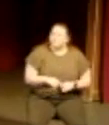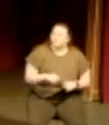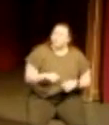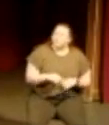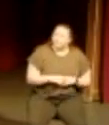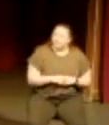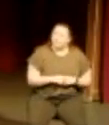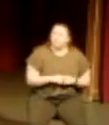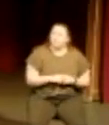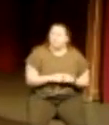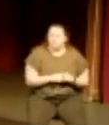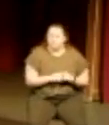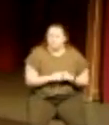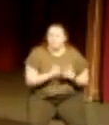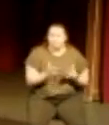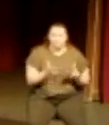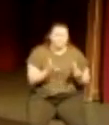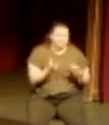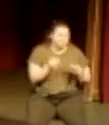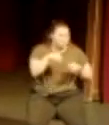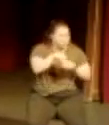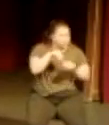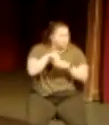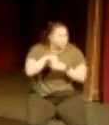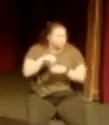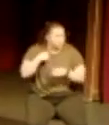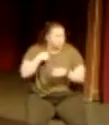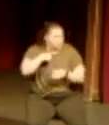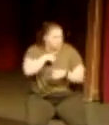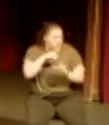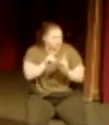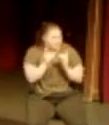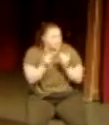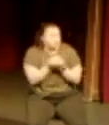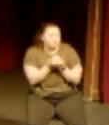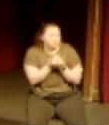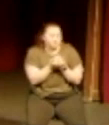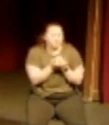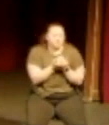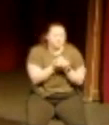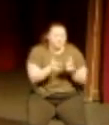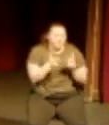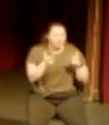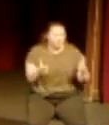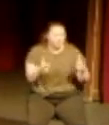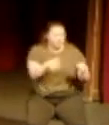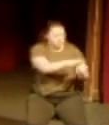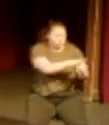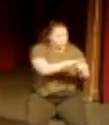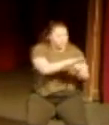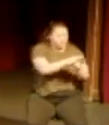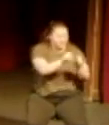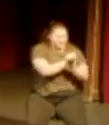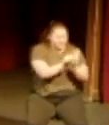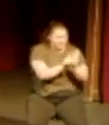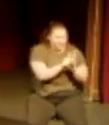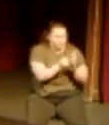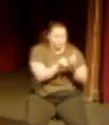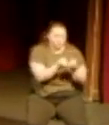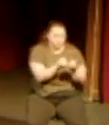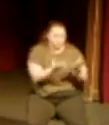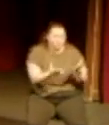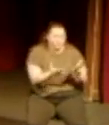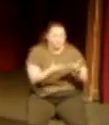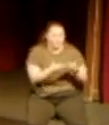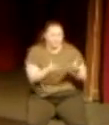we're, when you include our entire district, Tulare and Hanford, we are the largest region in the state without a